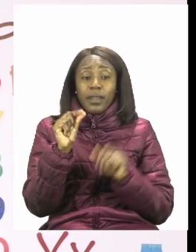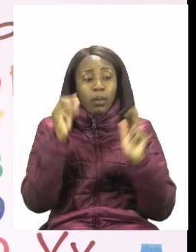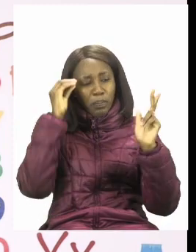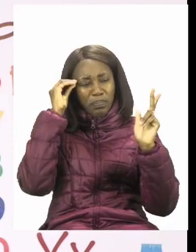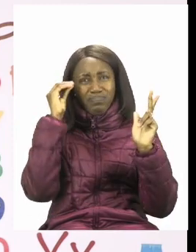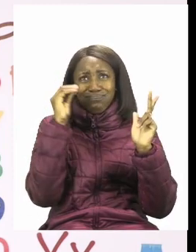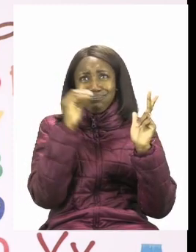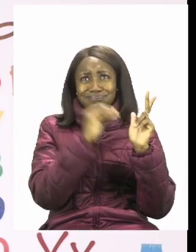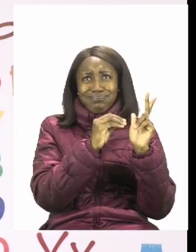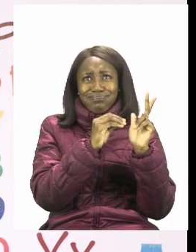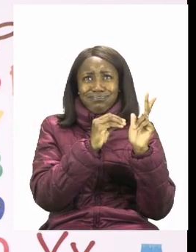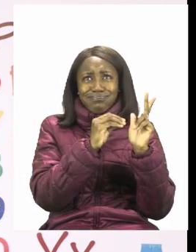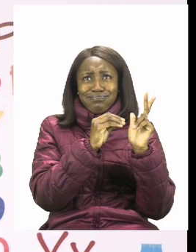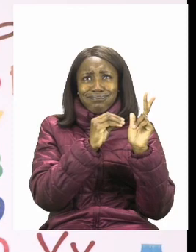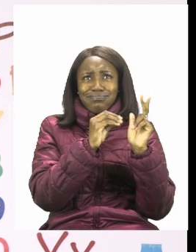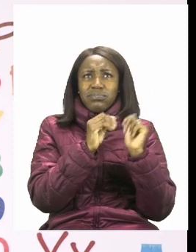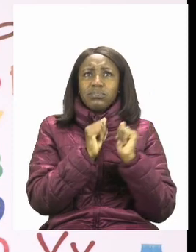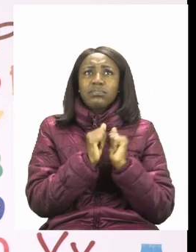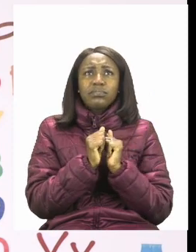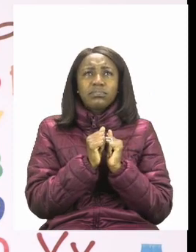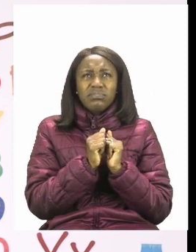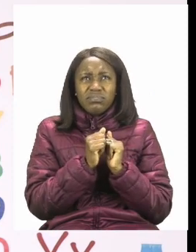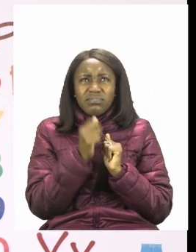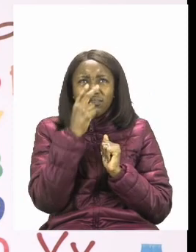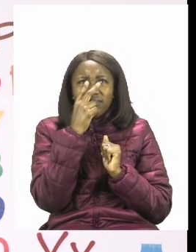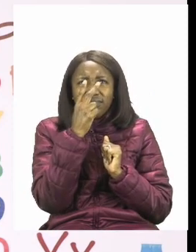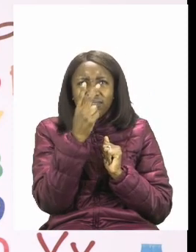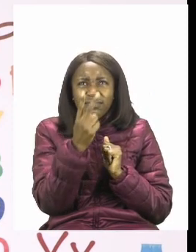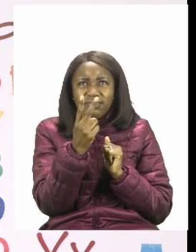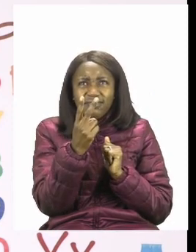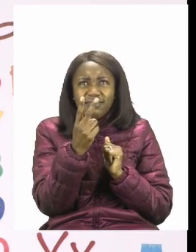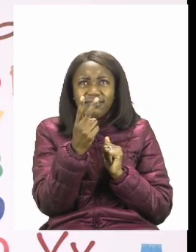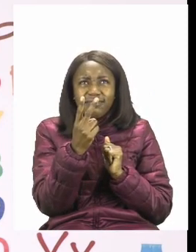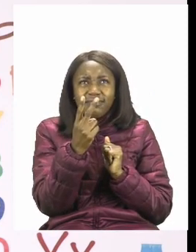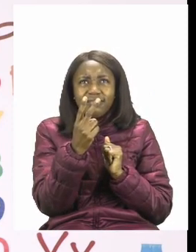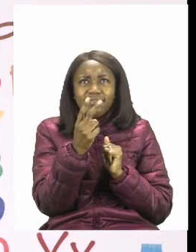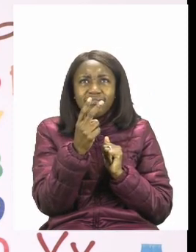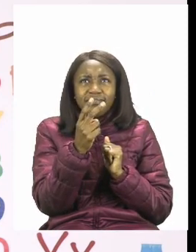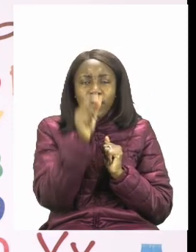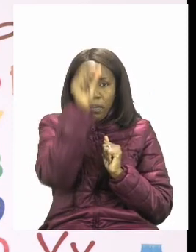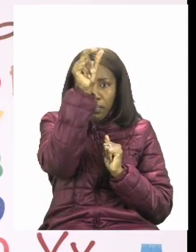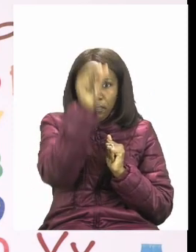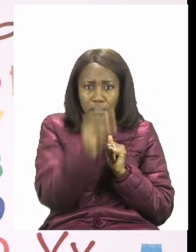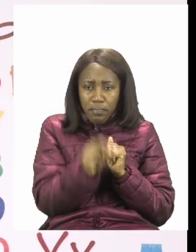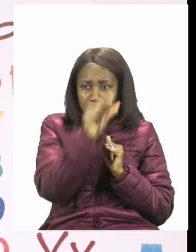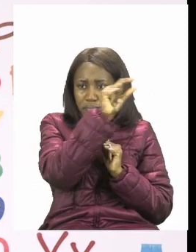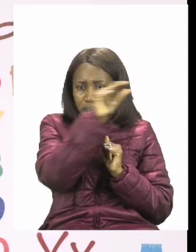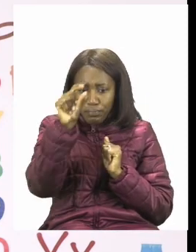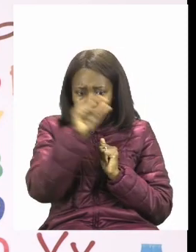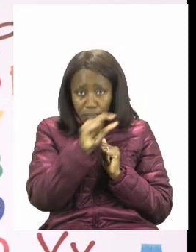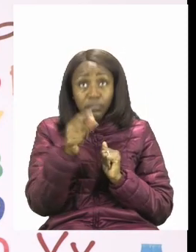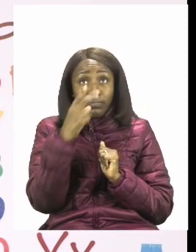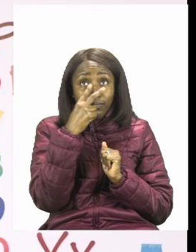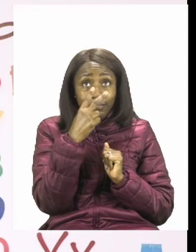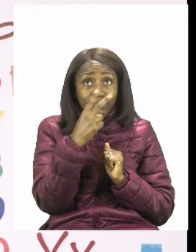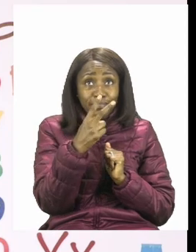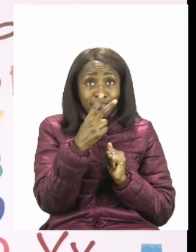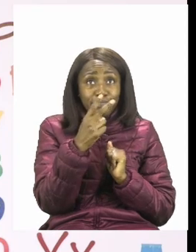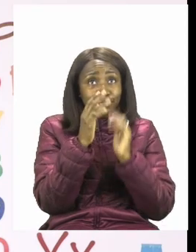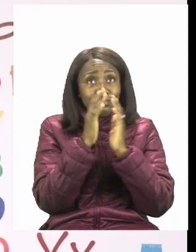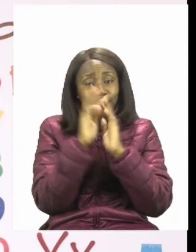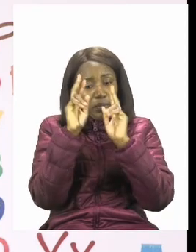strangers. Can you see the part of the crossword that I put up here?